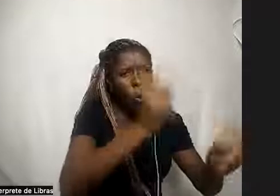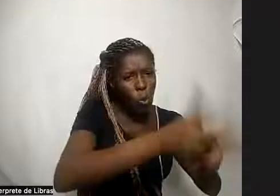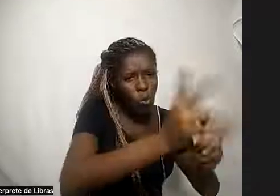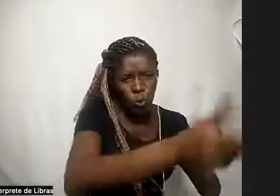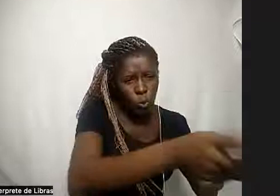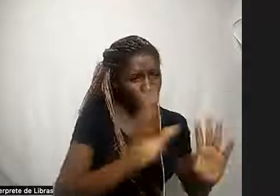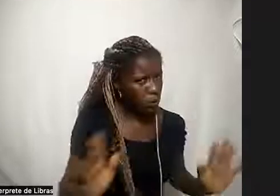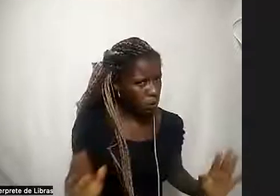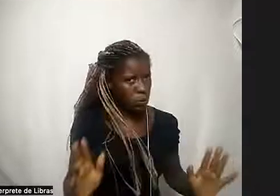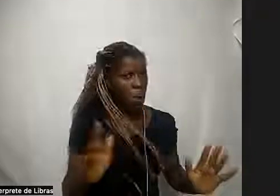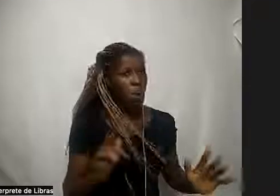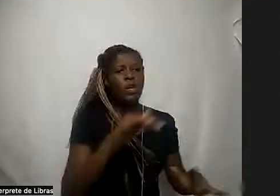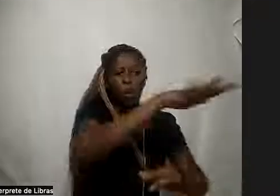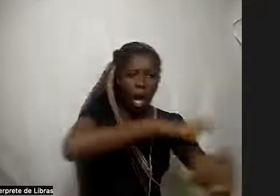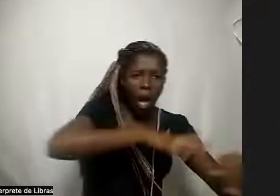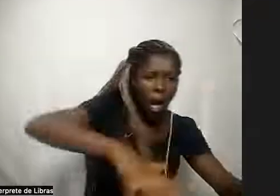logistics